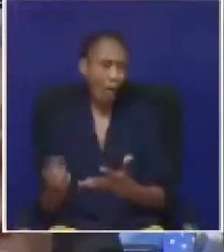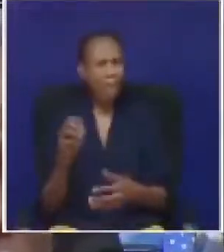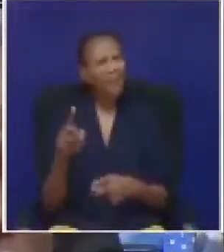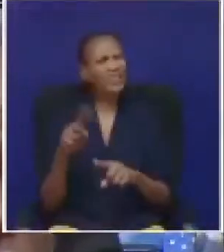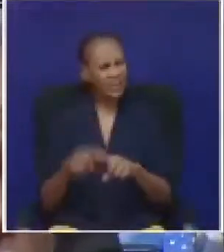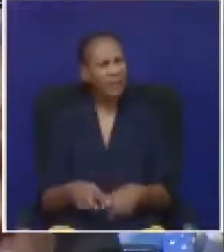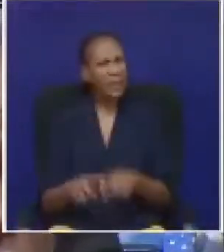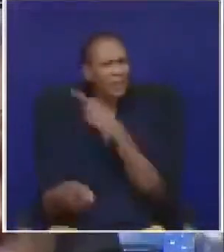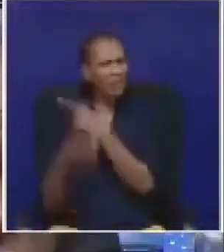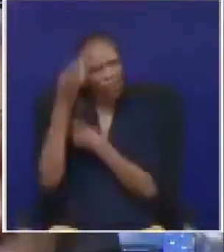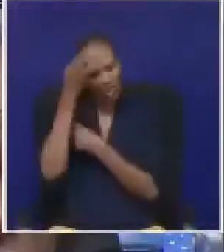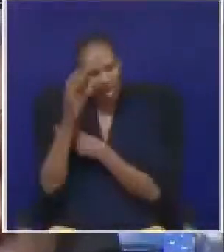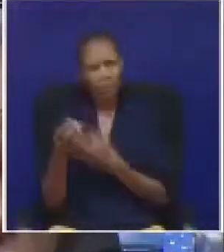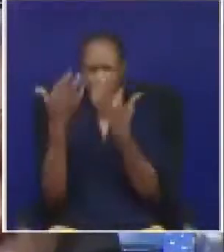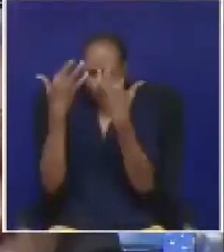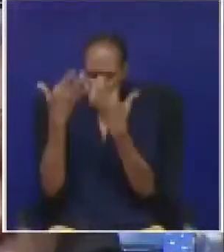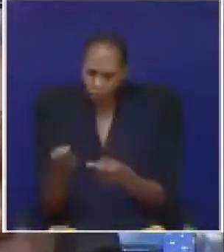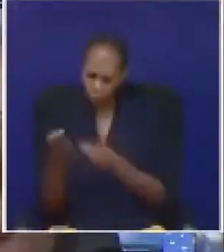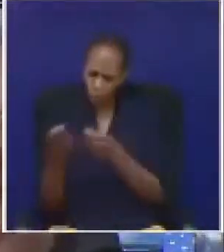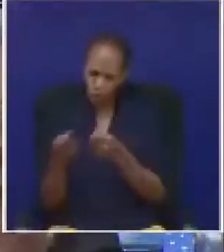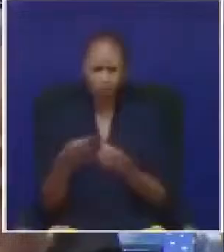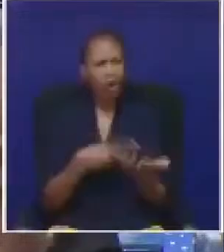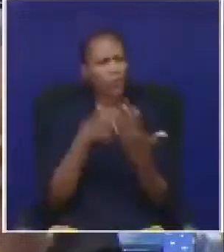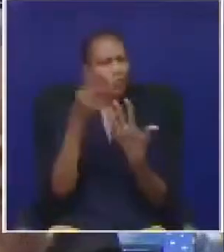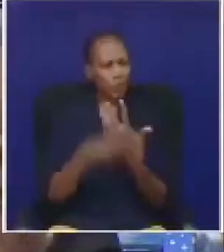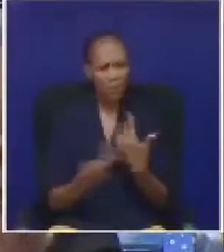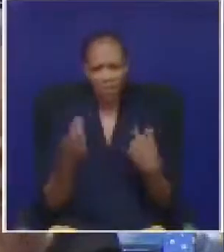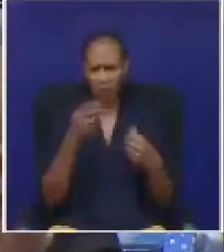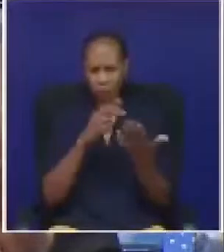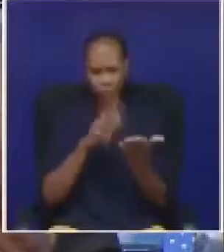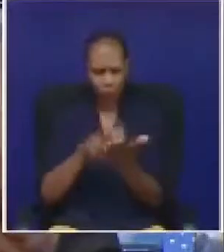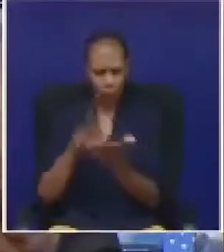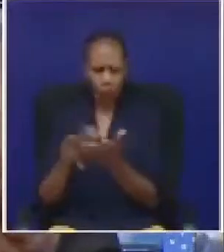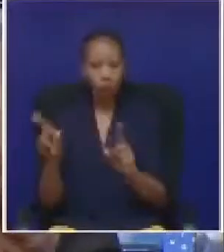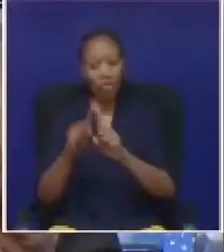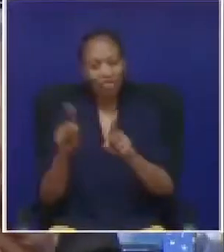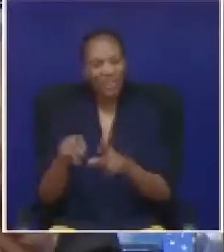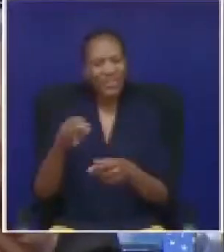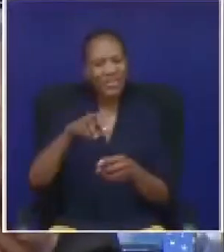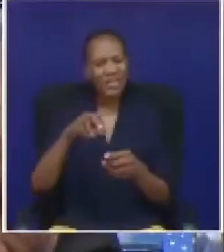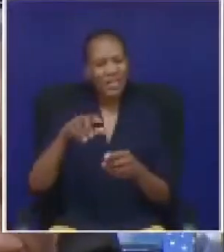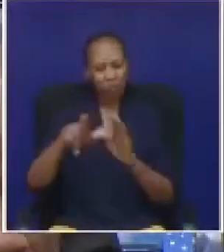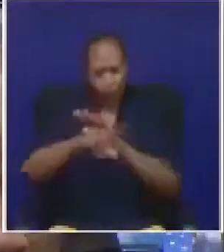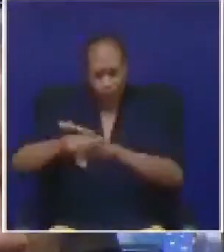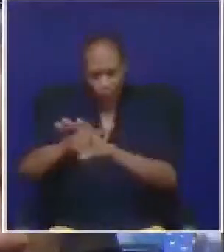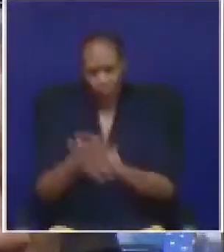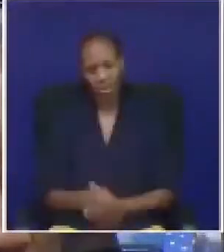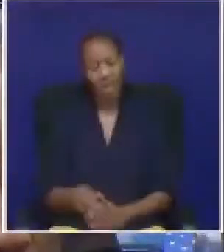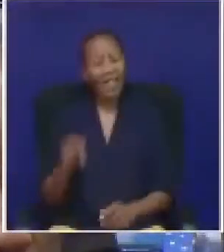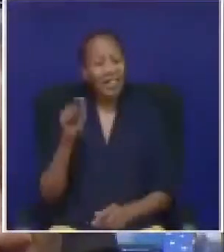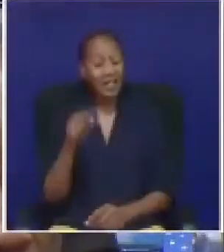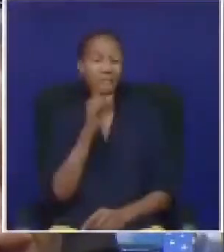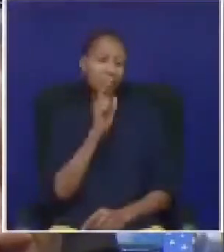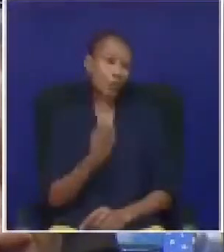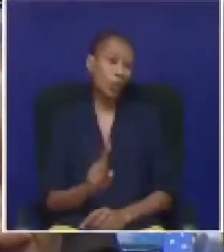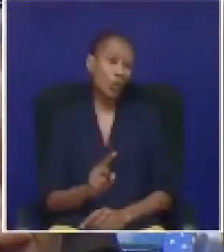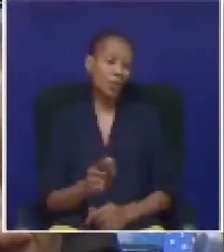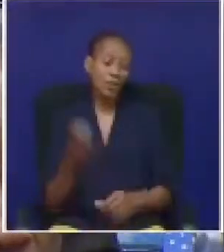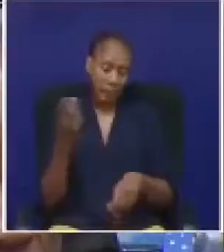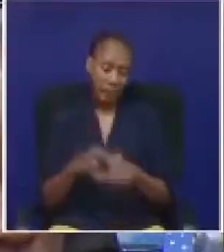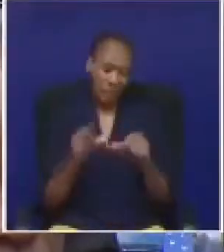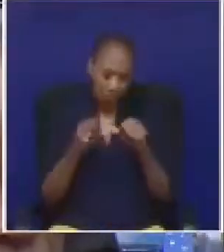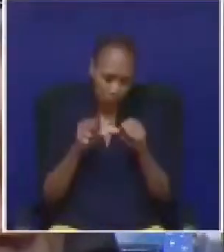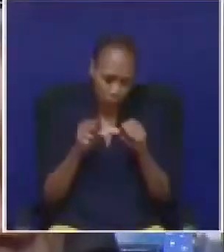finance and account for integrated projects across districts and metros. This speaks directly to the